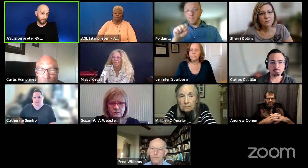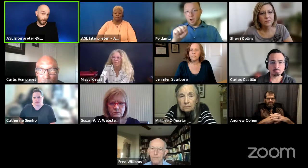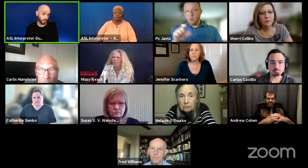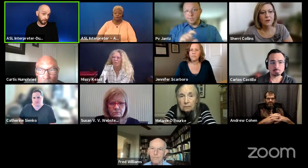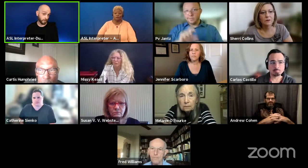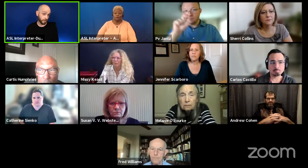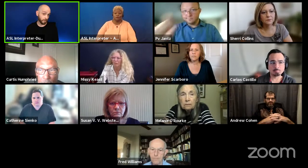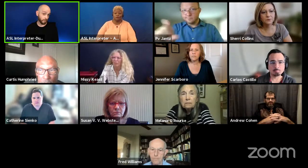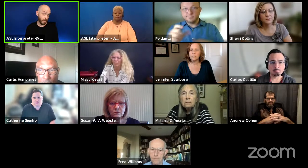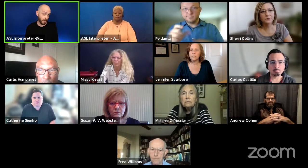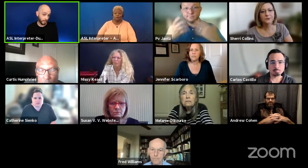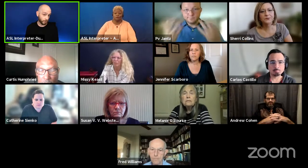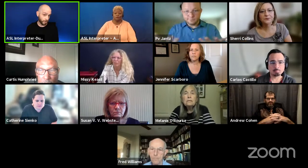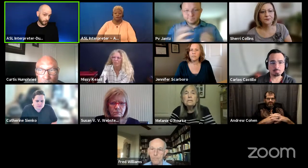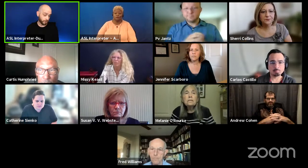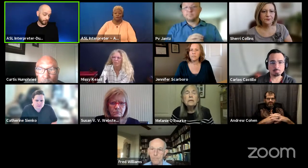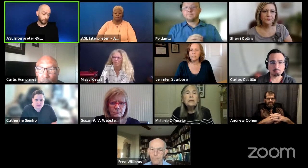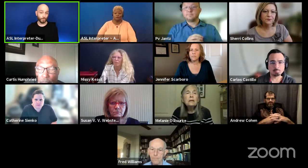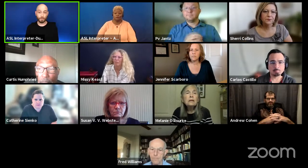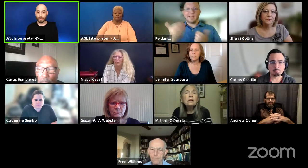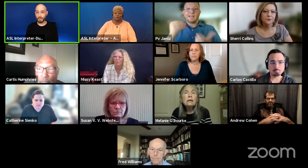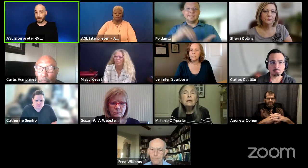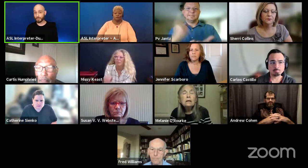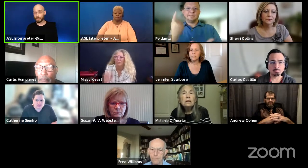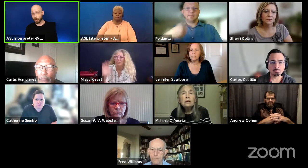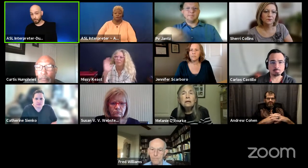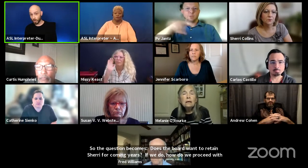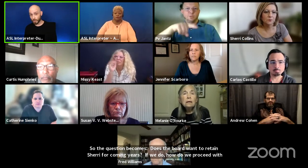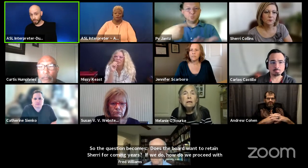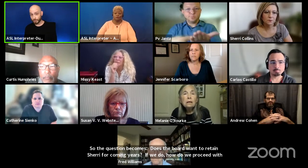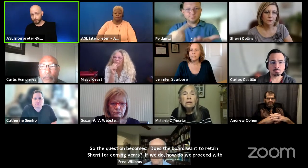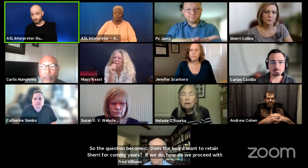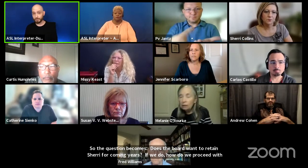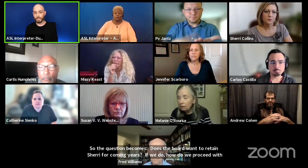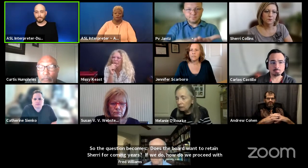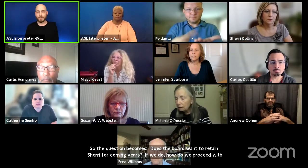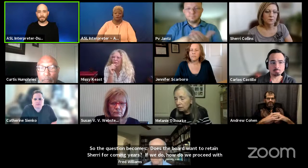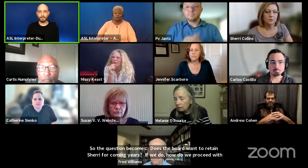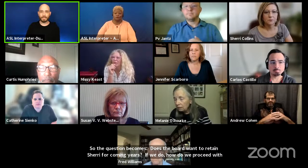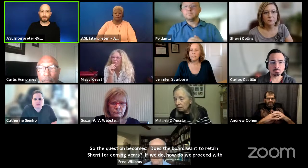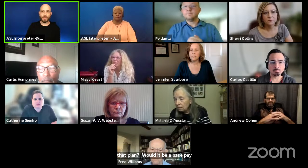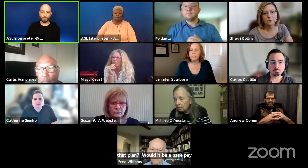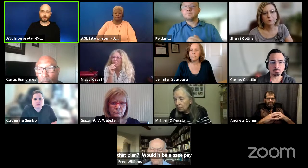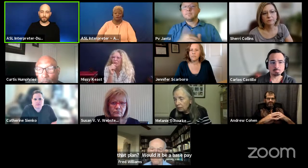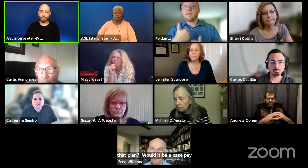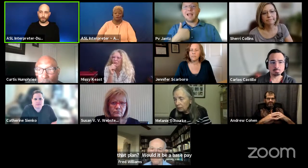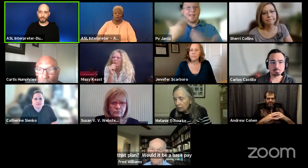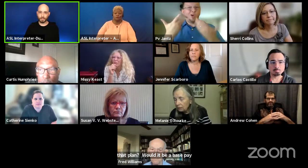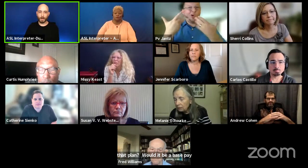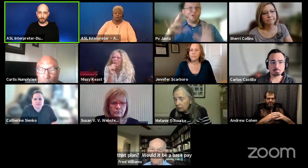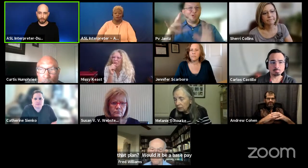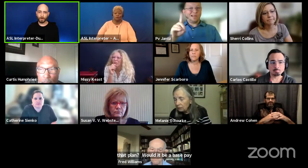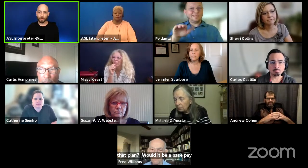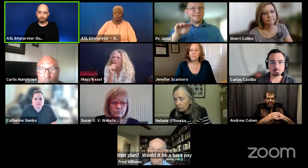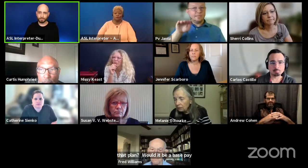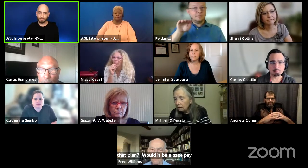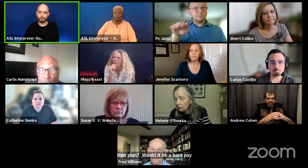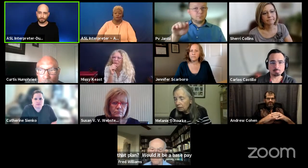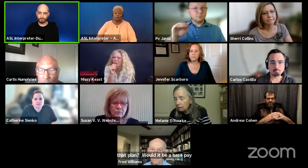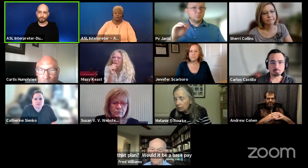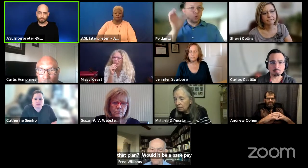Would it be a base pay increase? Would it be a smaller bonus? Something for the board to talk